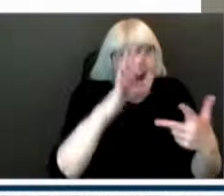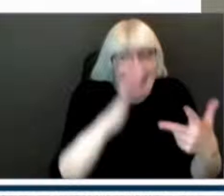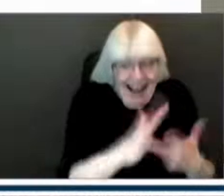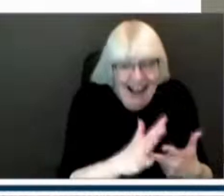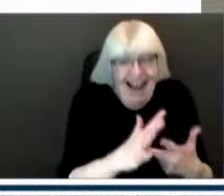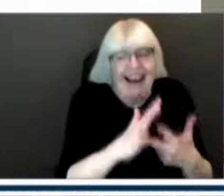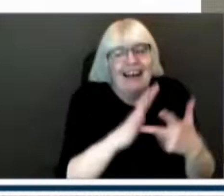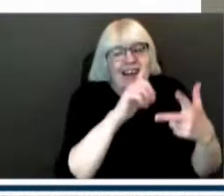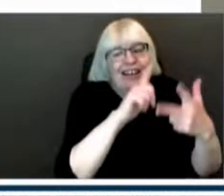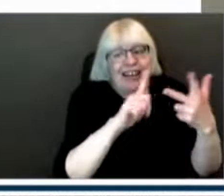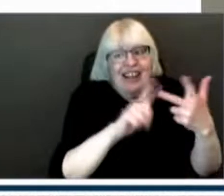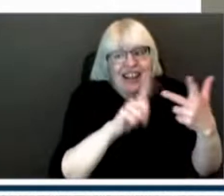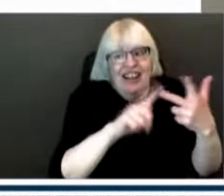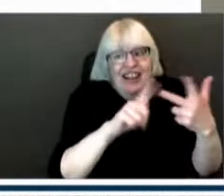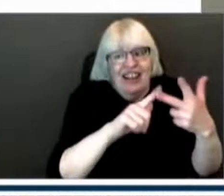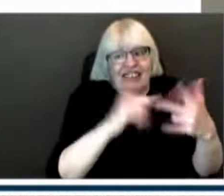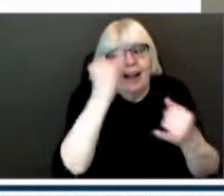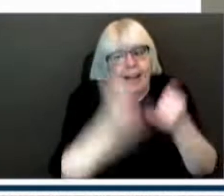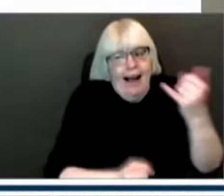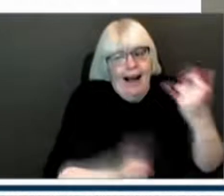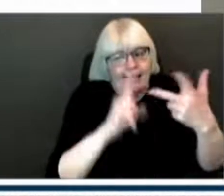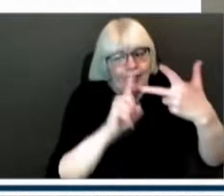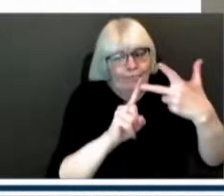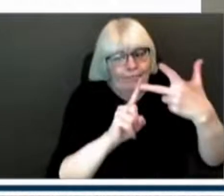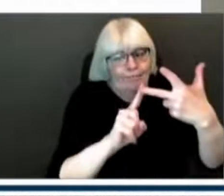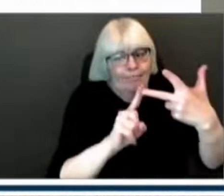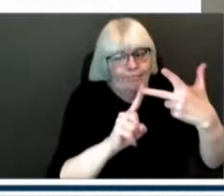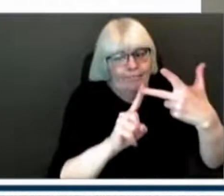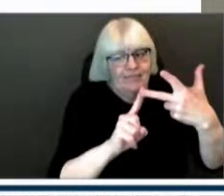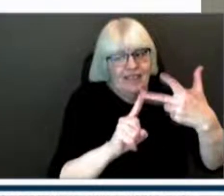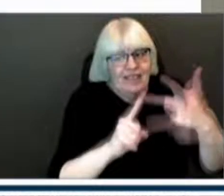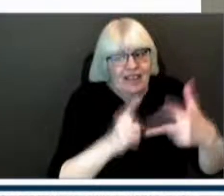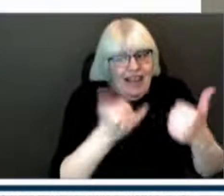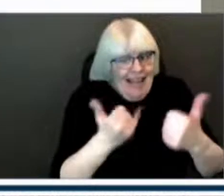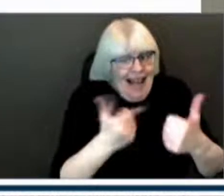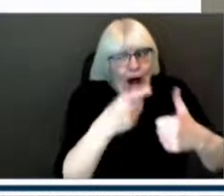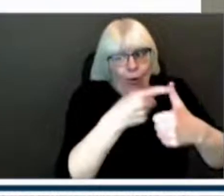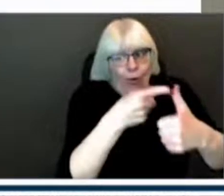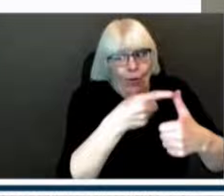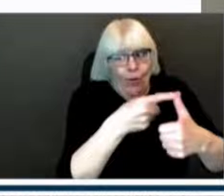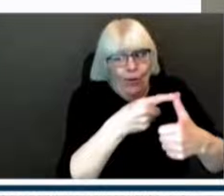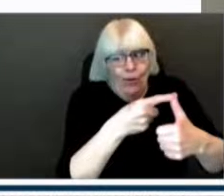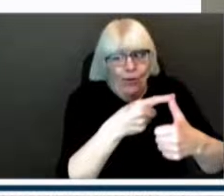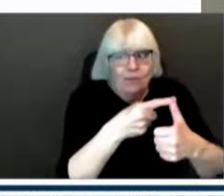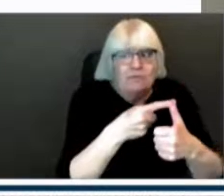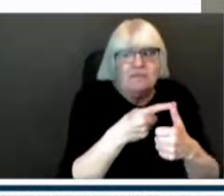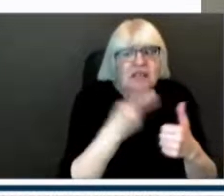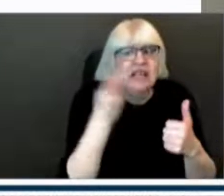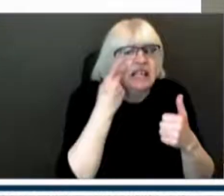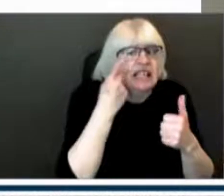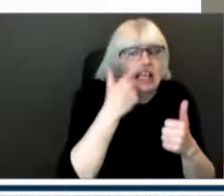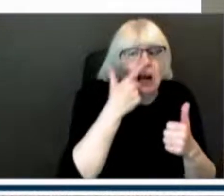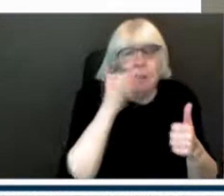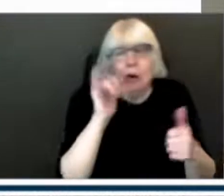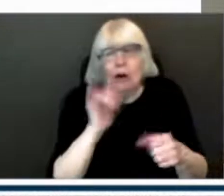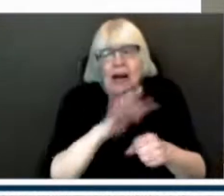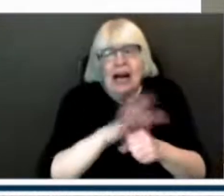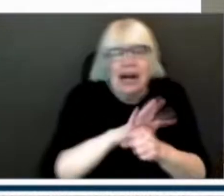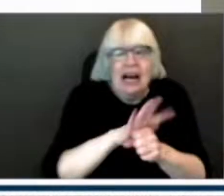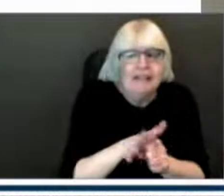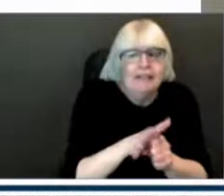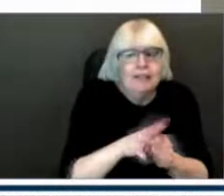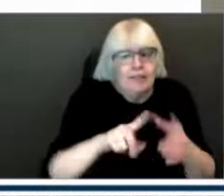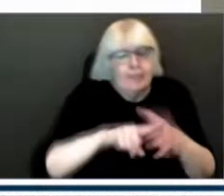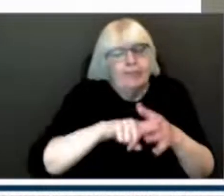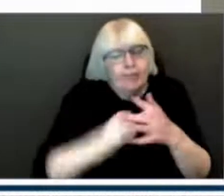So given where we're at, we feel we can take those larger steps, but we have to watch them carefully, and we need some time to make sure that